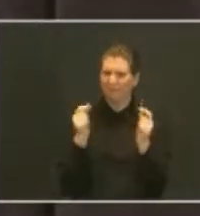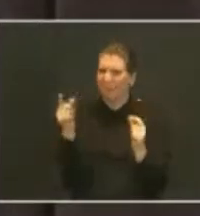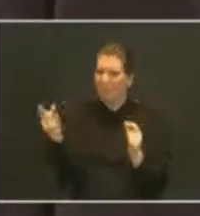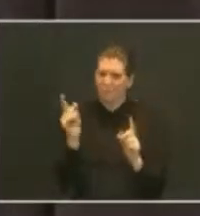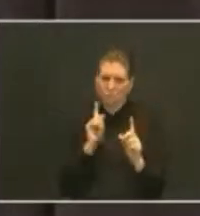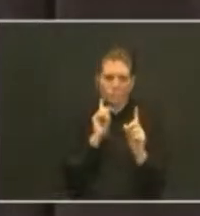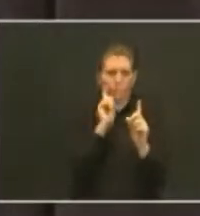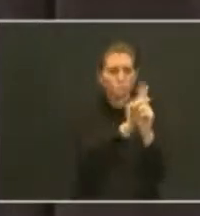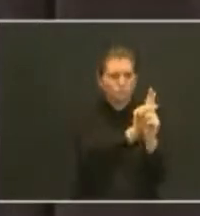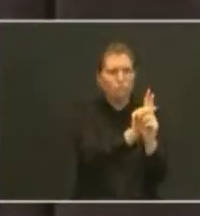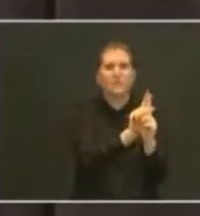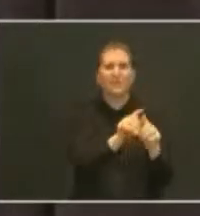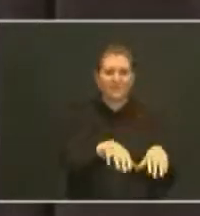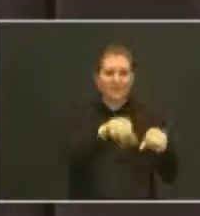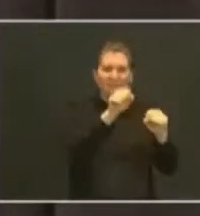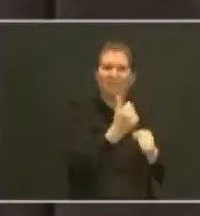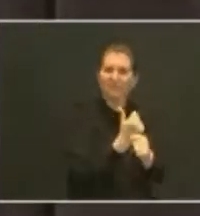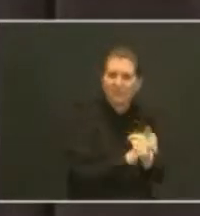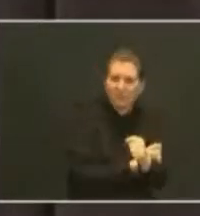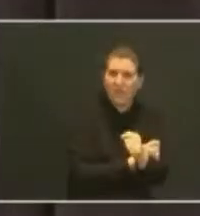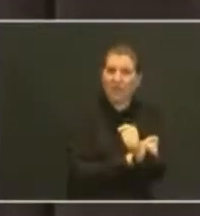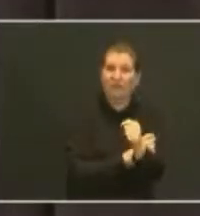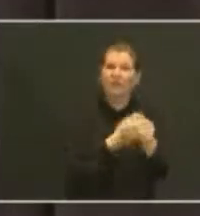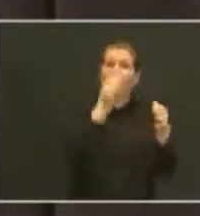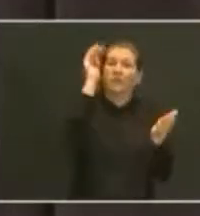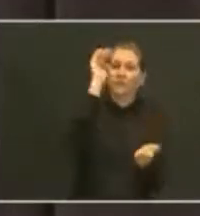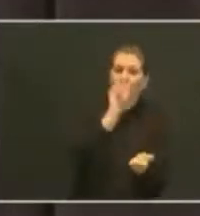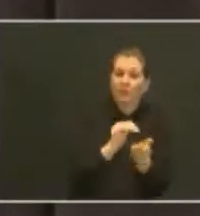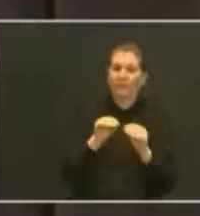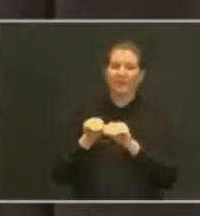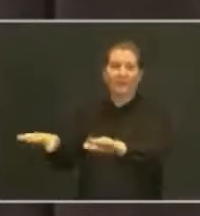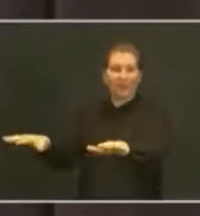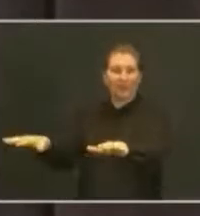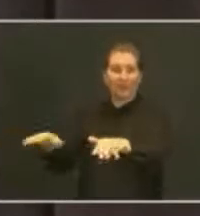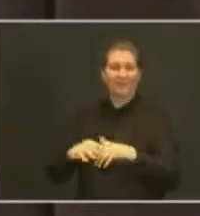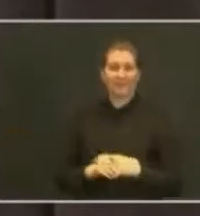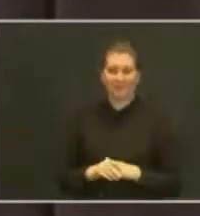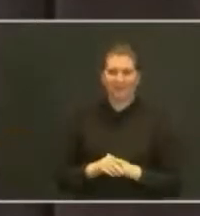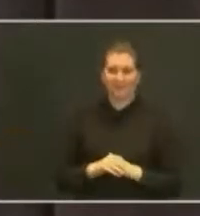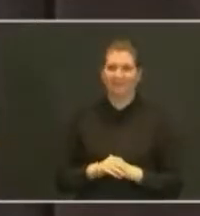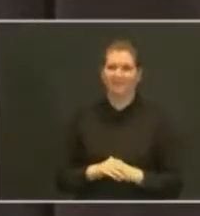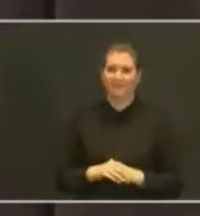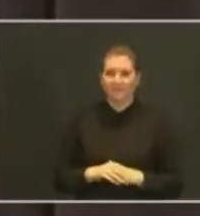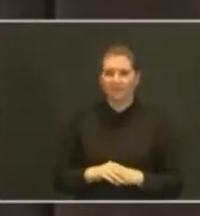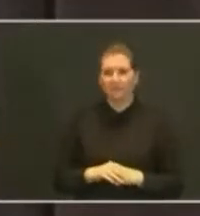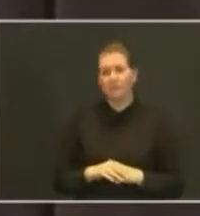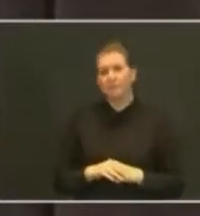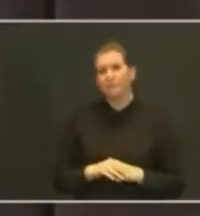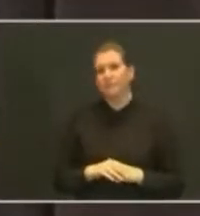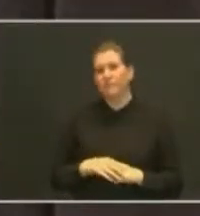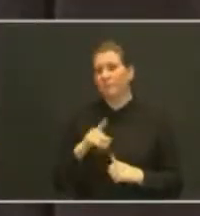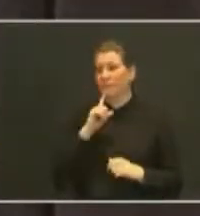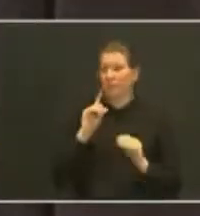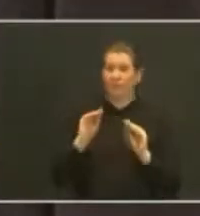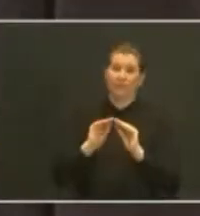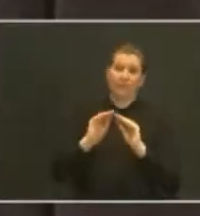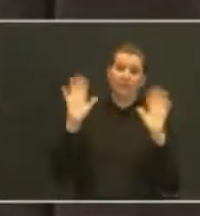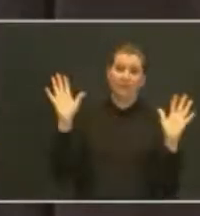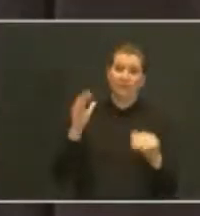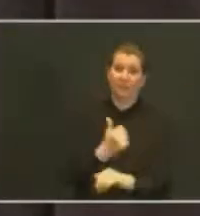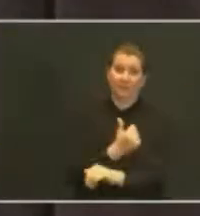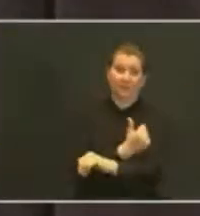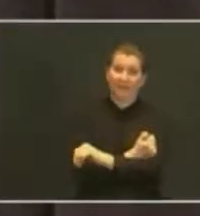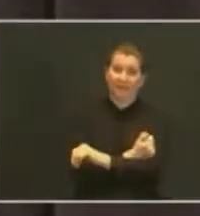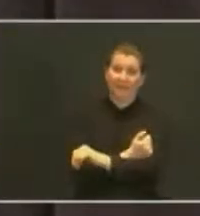of any large clusters. But there is no doubt that our vaccination strategy is meeting the